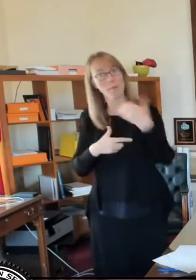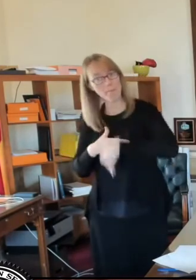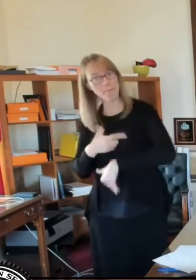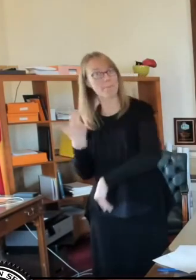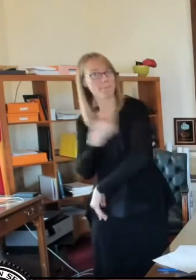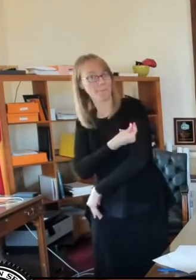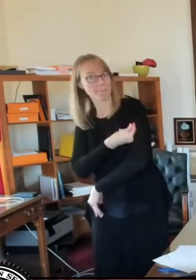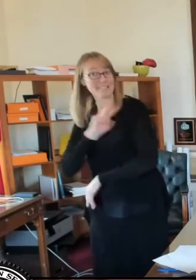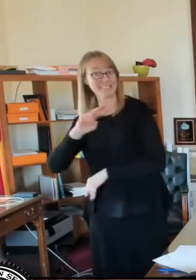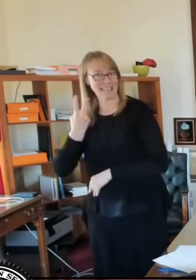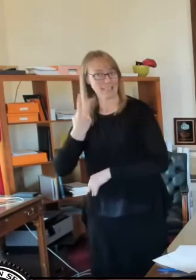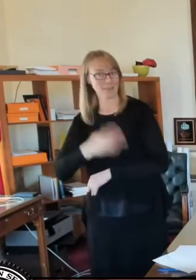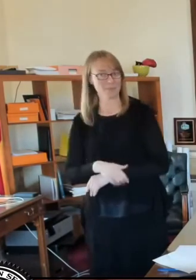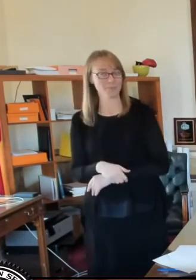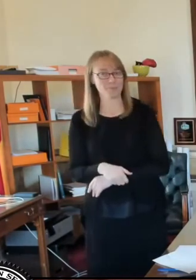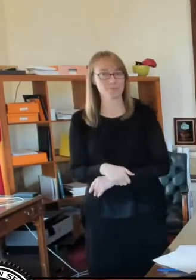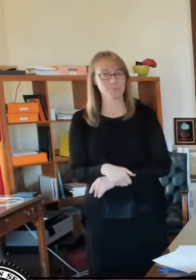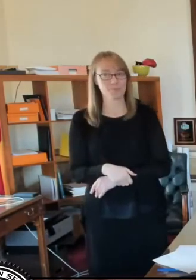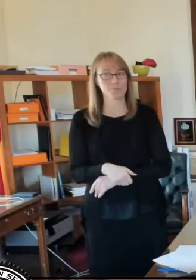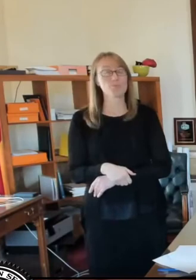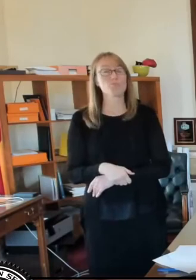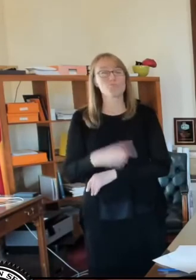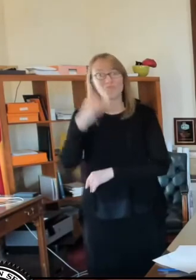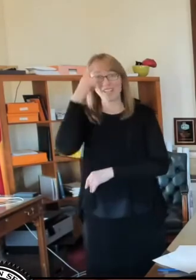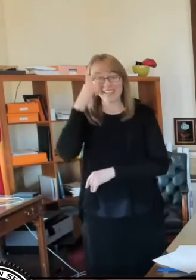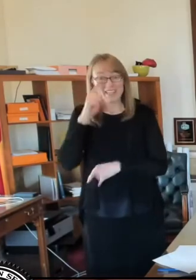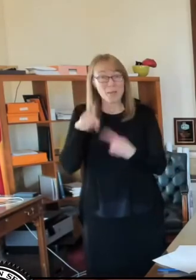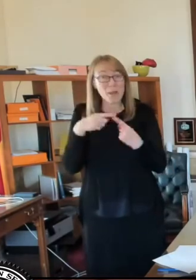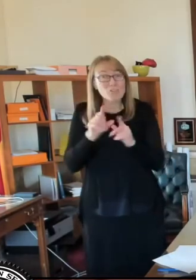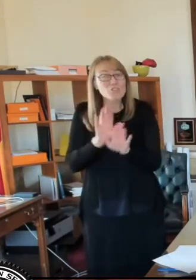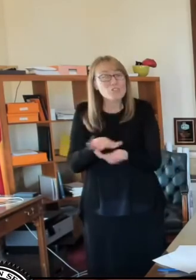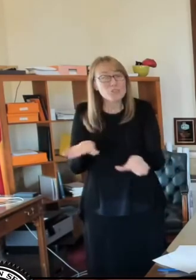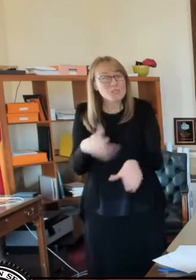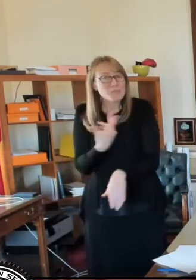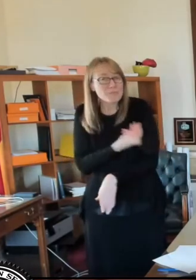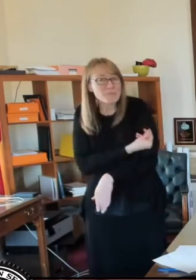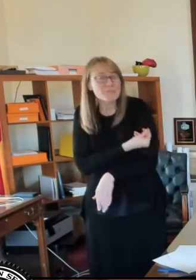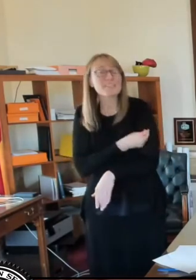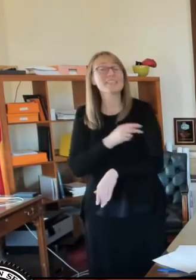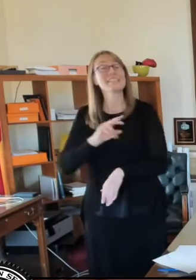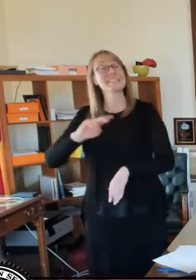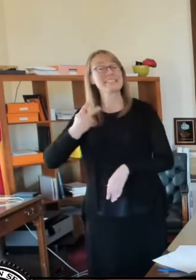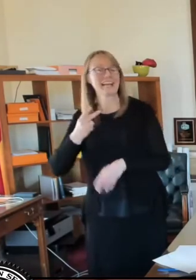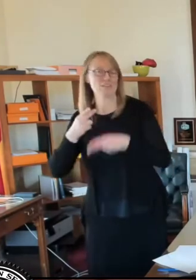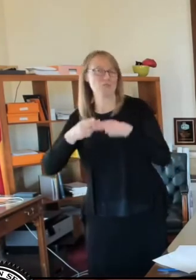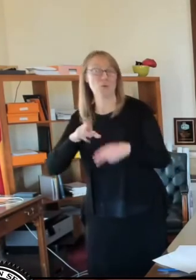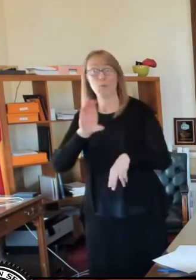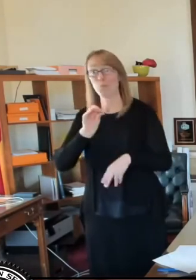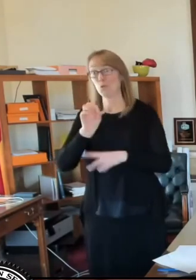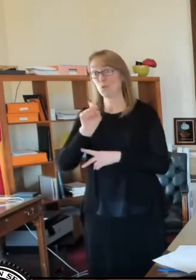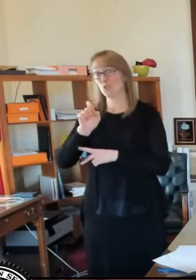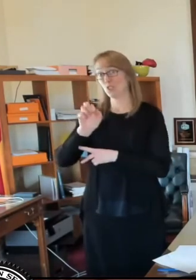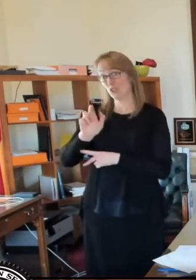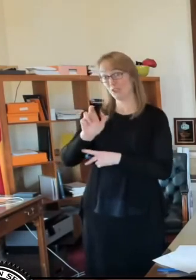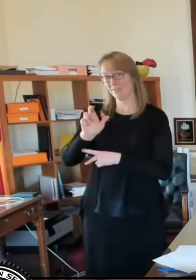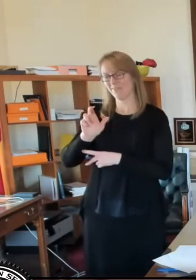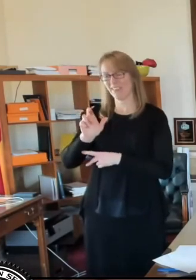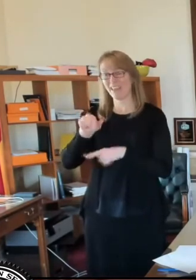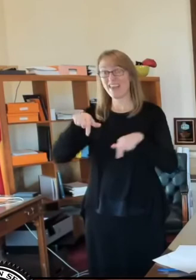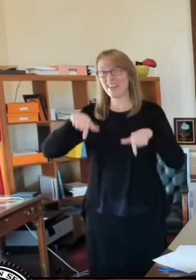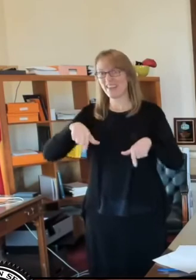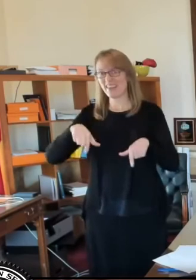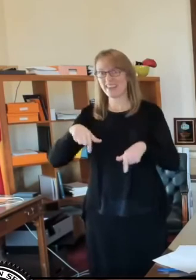have a, you know, if you think about kids' vaccination, sometimes they call it a booster. This is a two-part vaccination. You have to